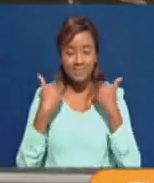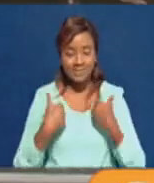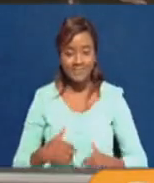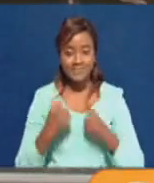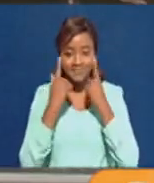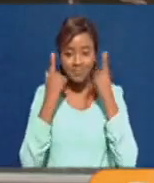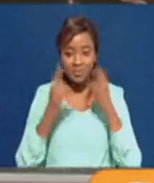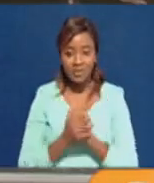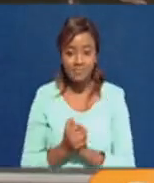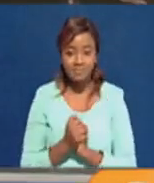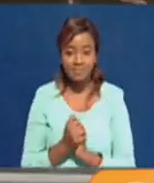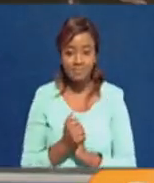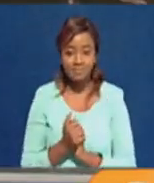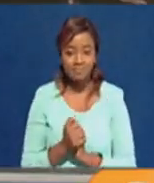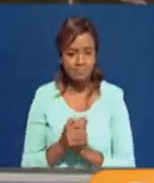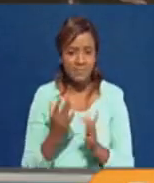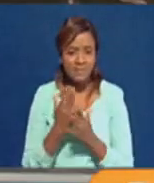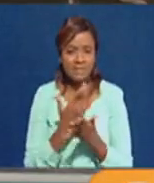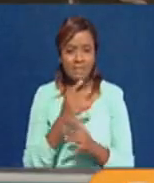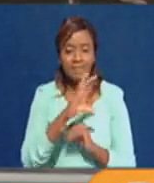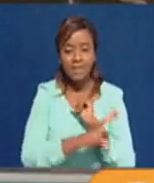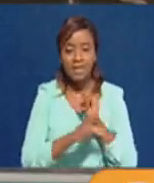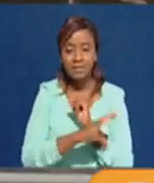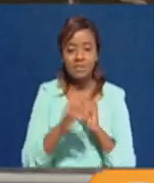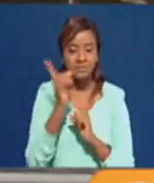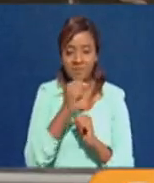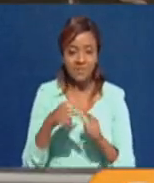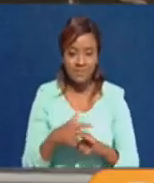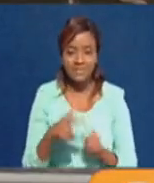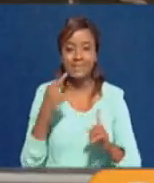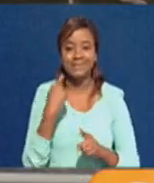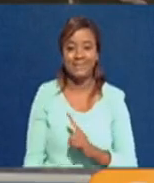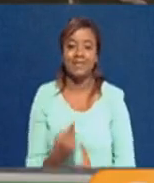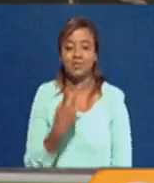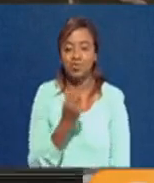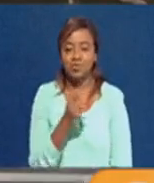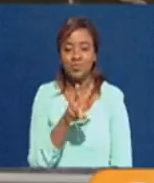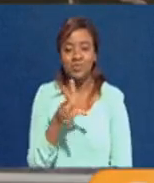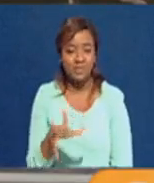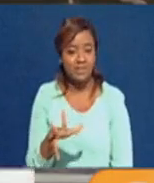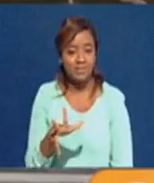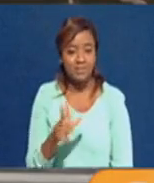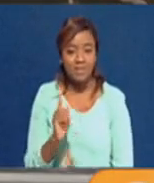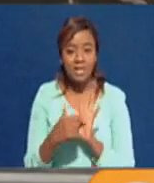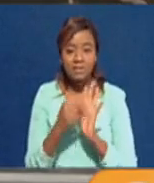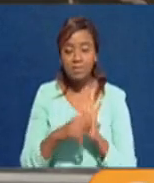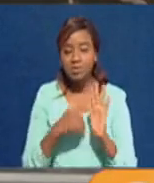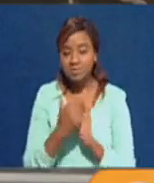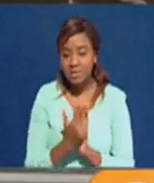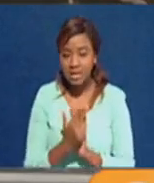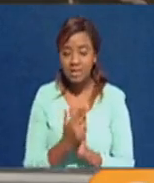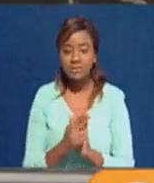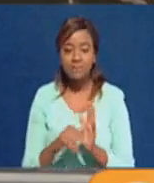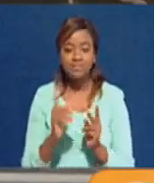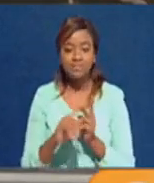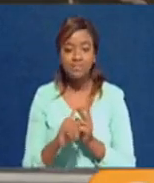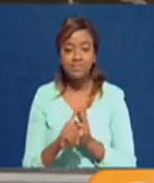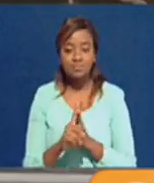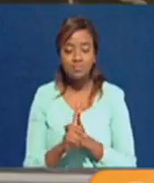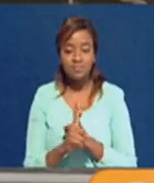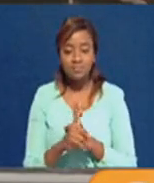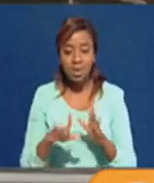parts of the world have already welcomed the new year 2023. New Zealand, Australia are among the countries that